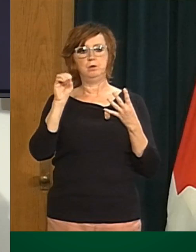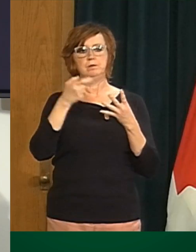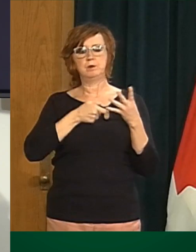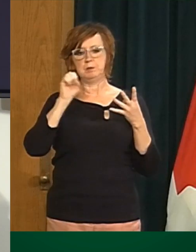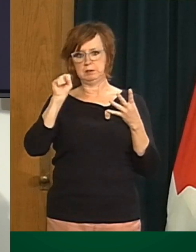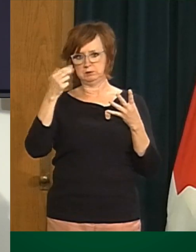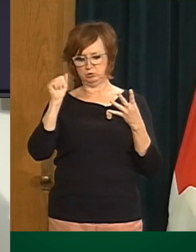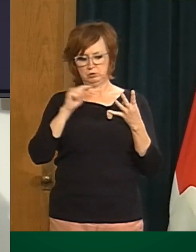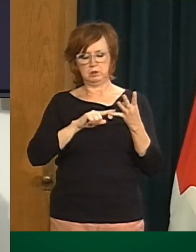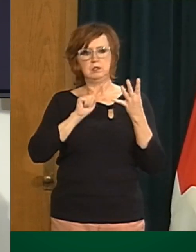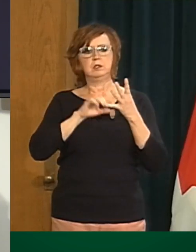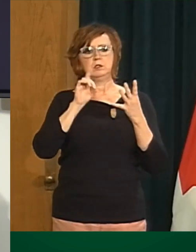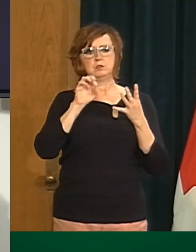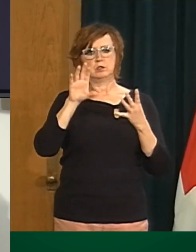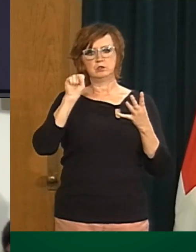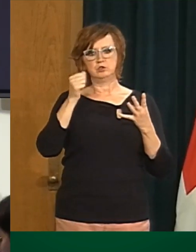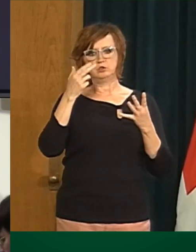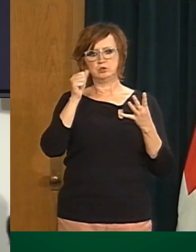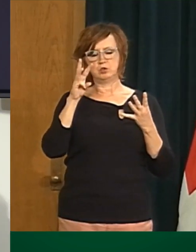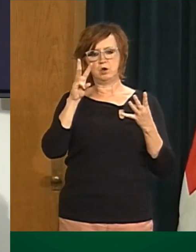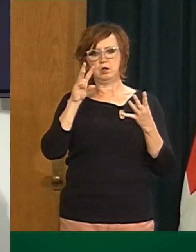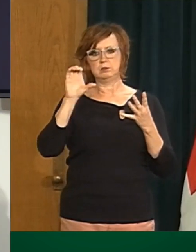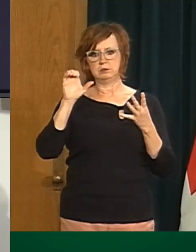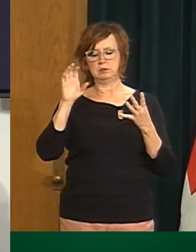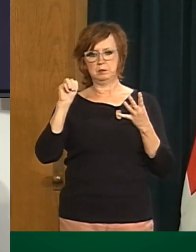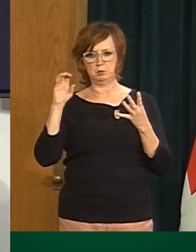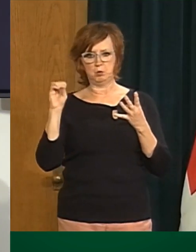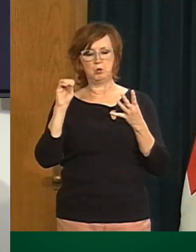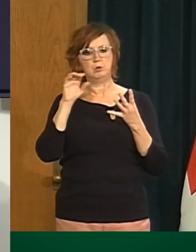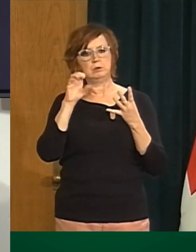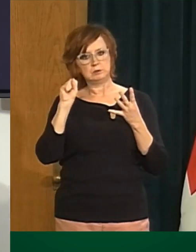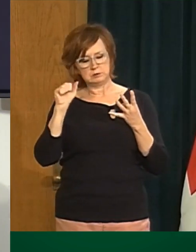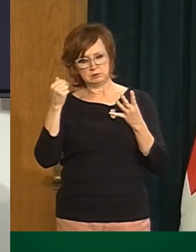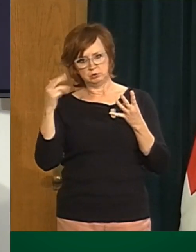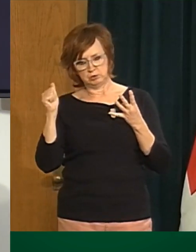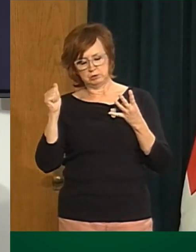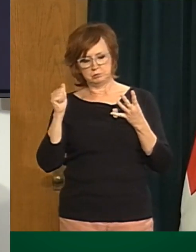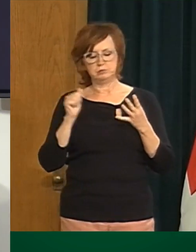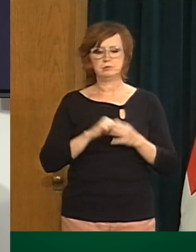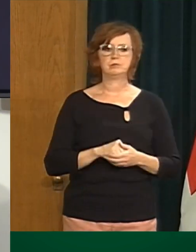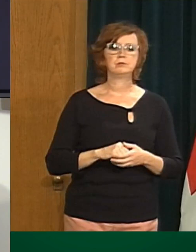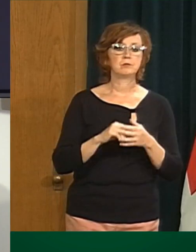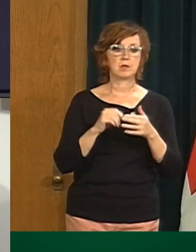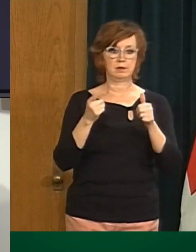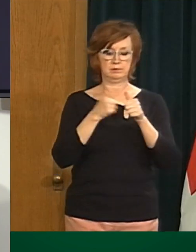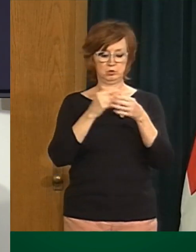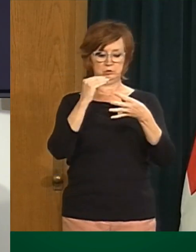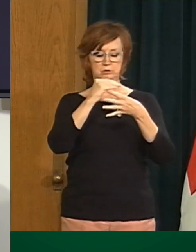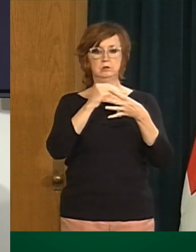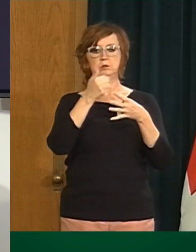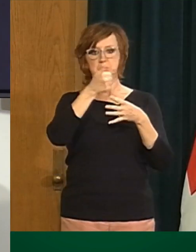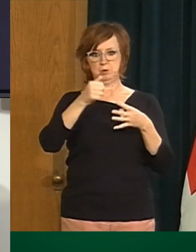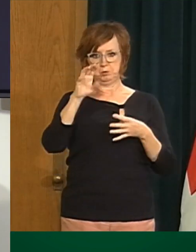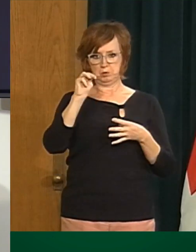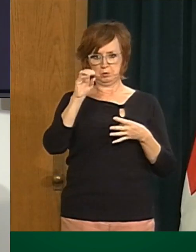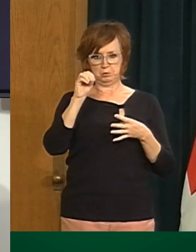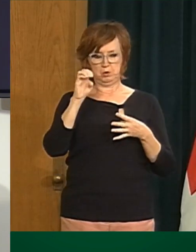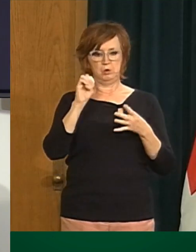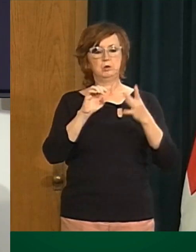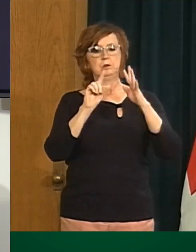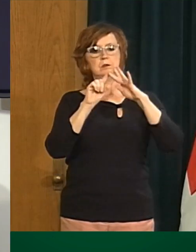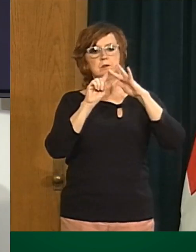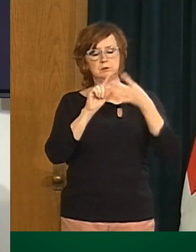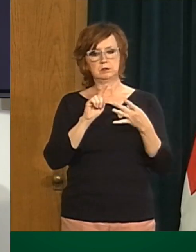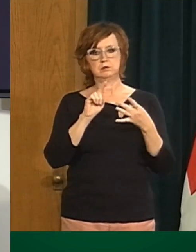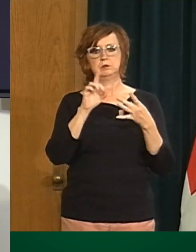Susan Shaw, Chief Medical Officer of the Saskatchewan Health Authority. Premier Moe will have an opening statement, followed by brief remarks from